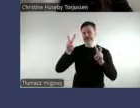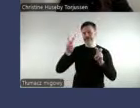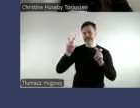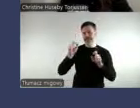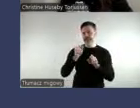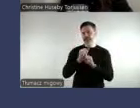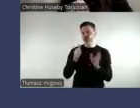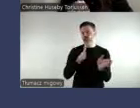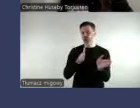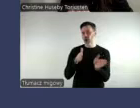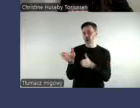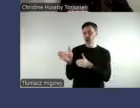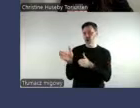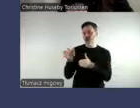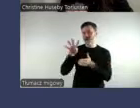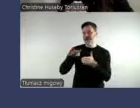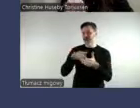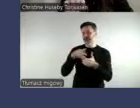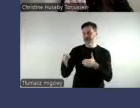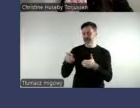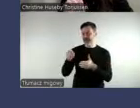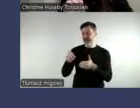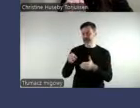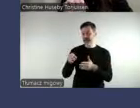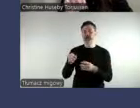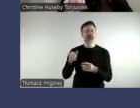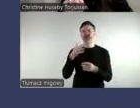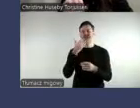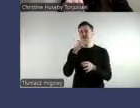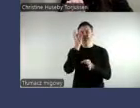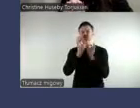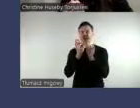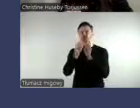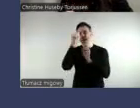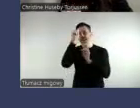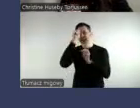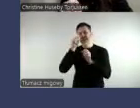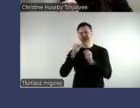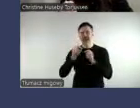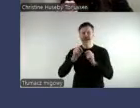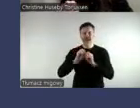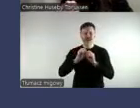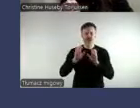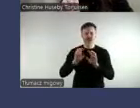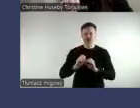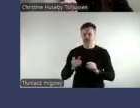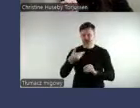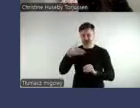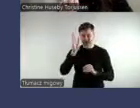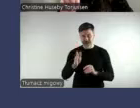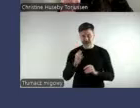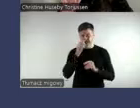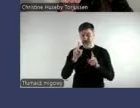go into all of this. It just says that those are some of the most important actors in the total defense. We have the